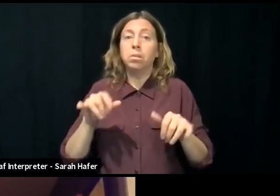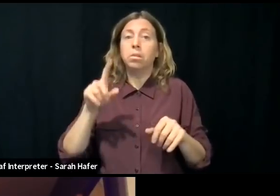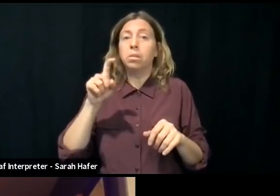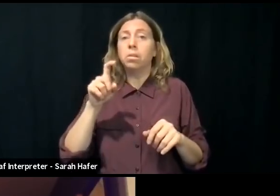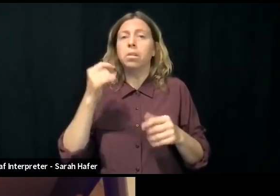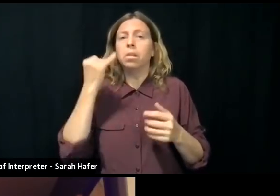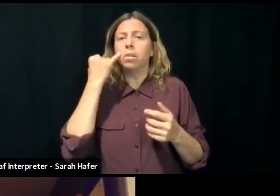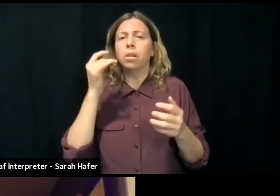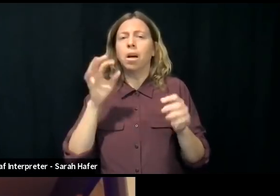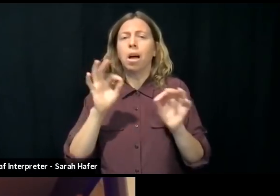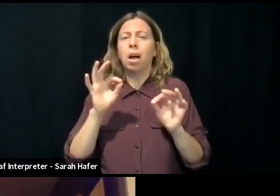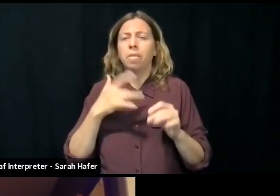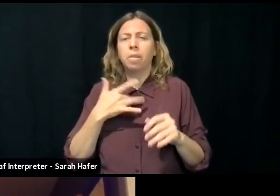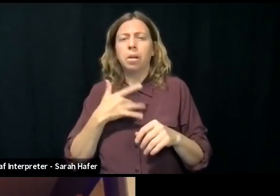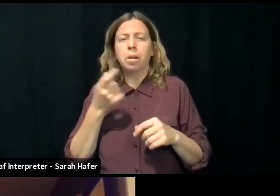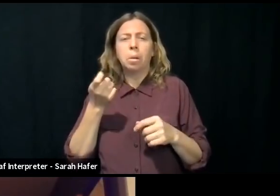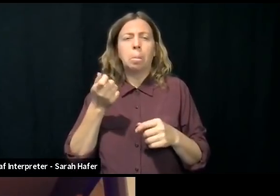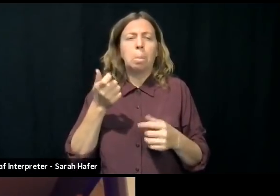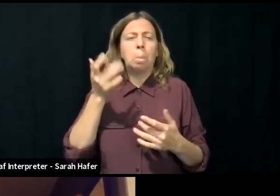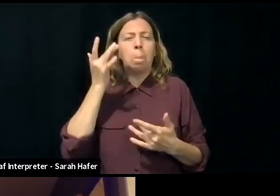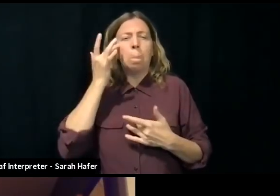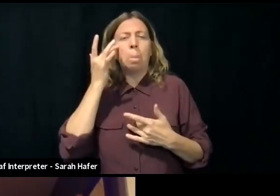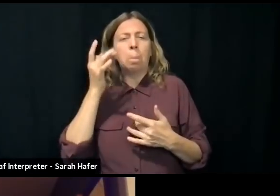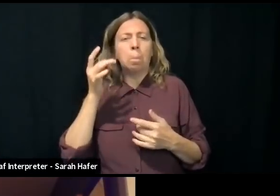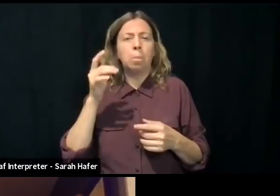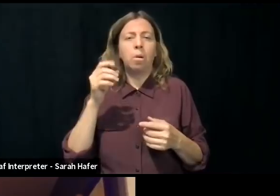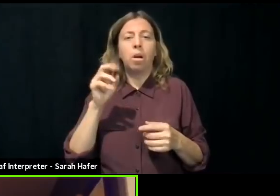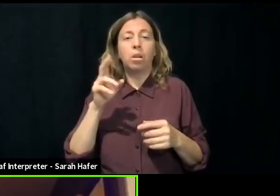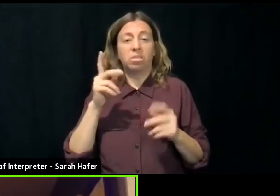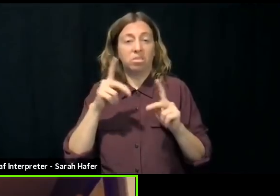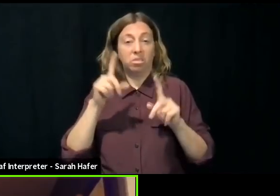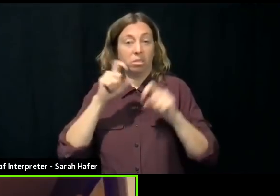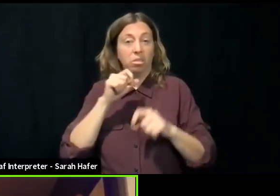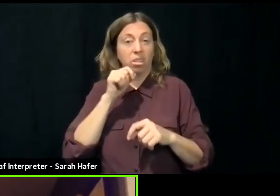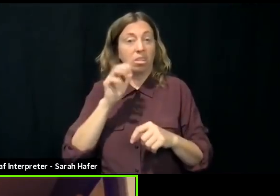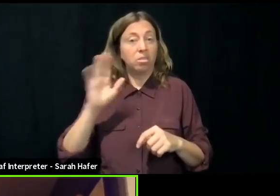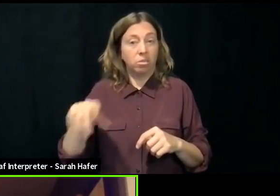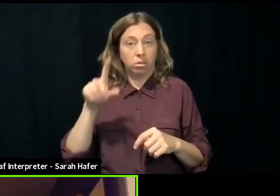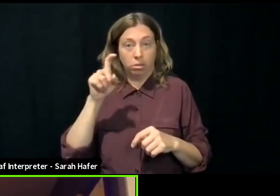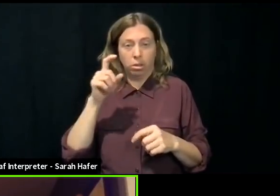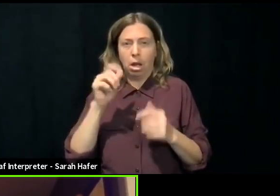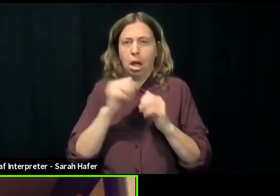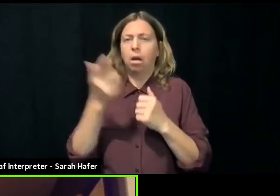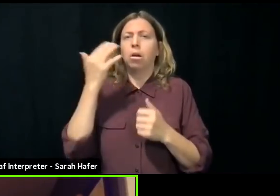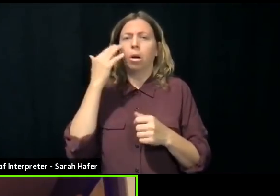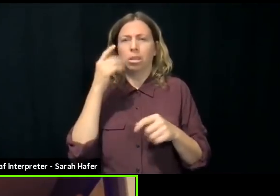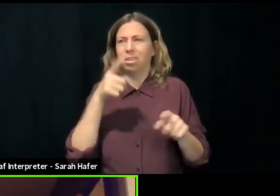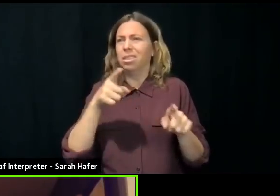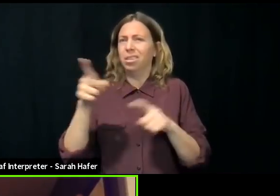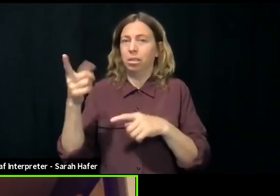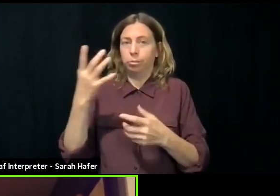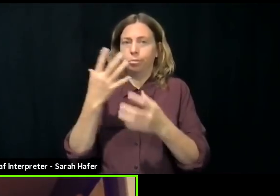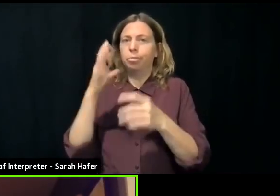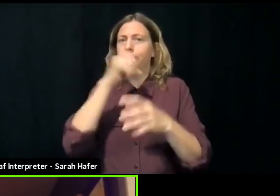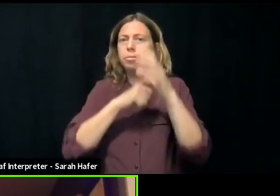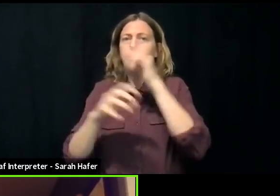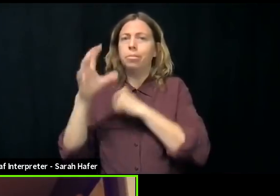immune and therefore don't get tested? Thanks for that question. As we know with